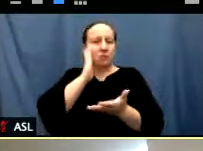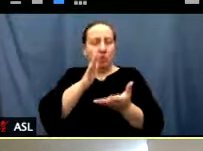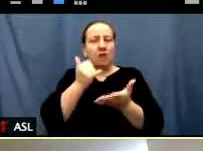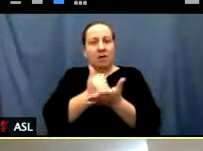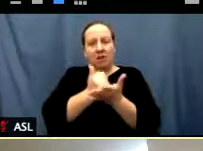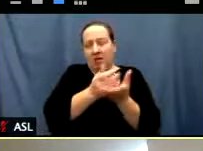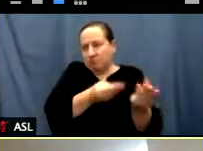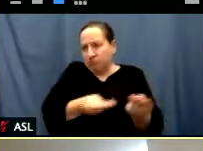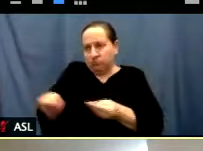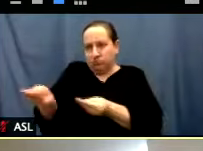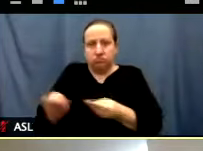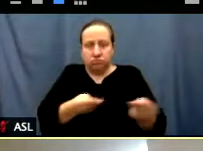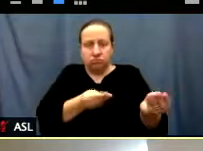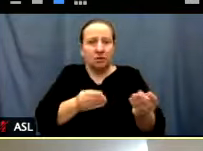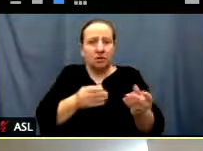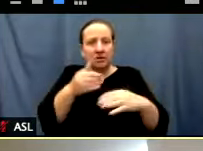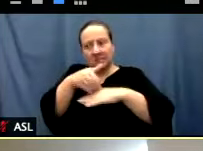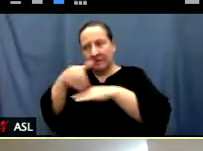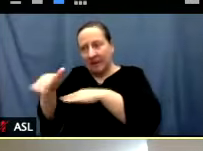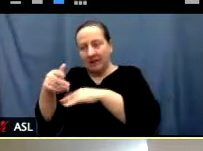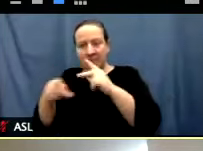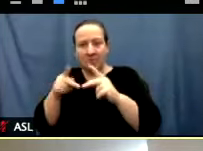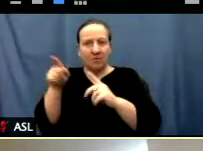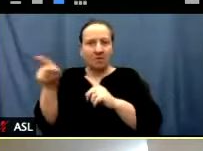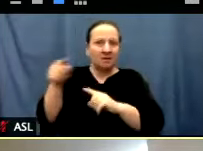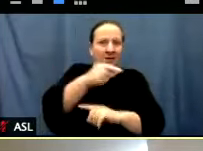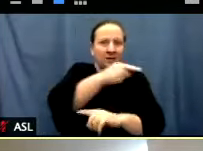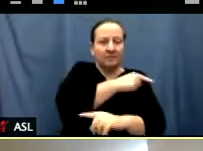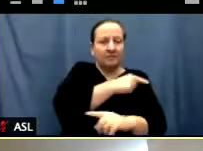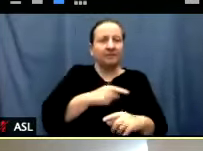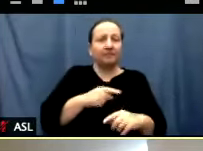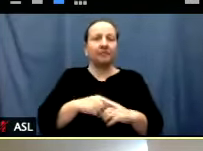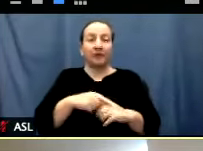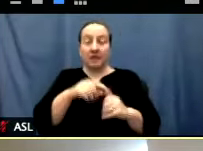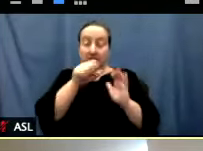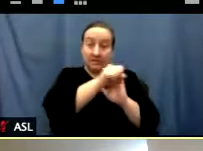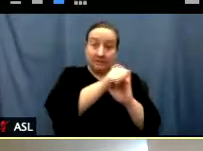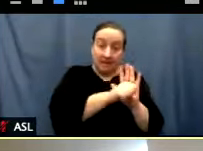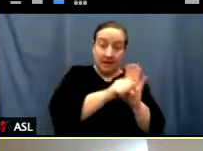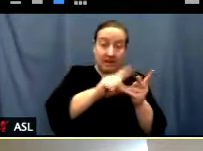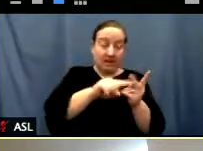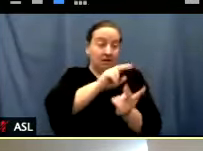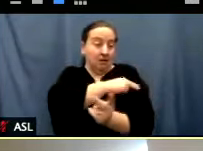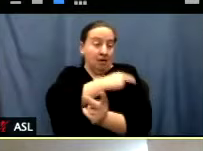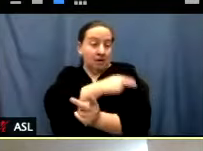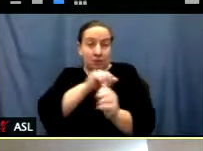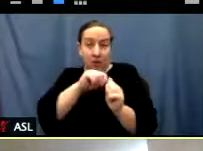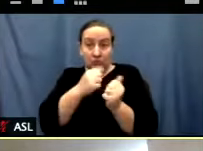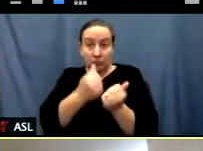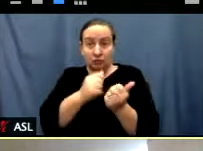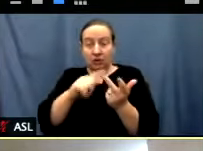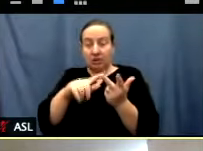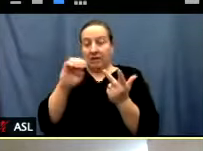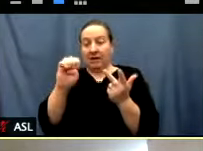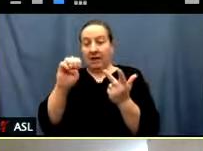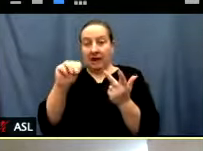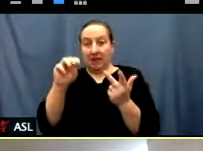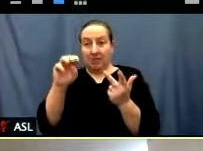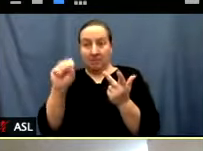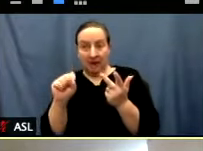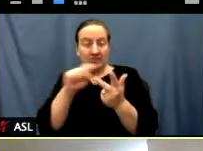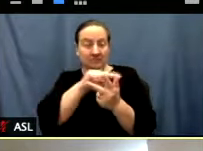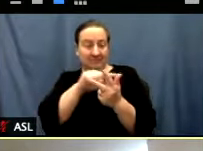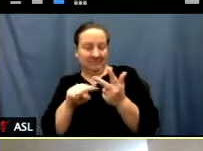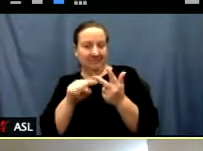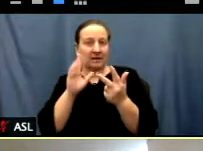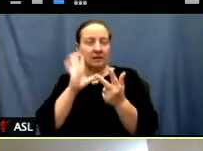is a collaborative effort between the state, the hospital association, and then our EMS partners to ensure that